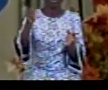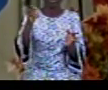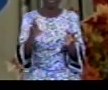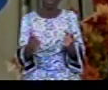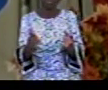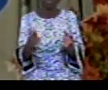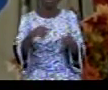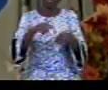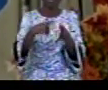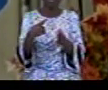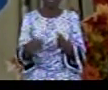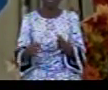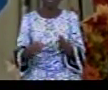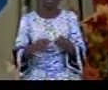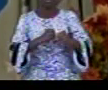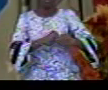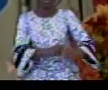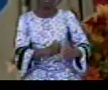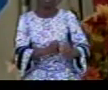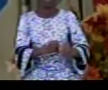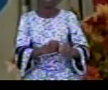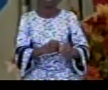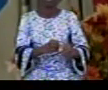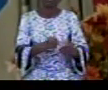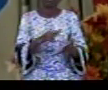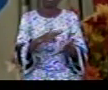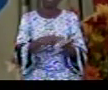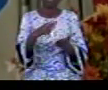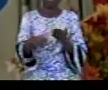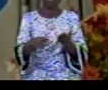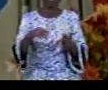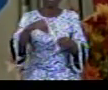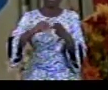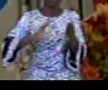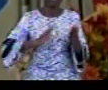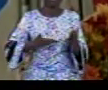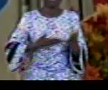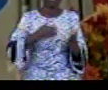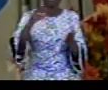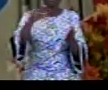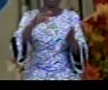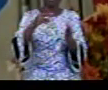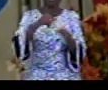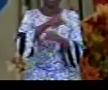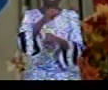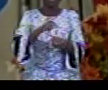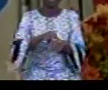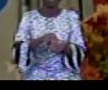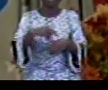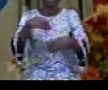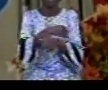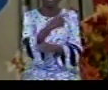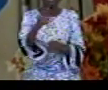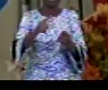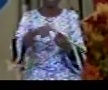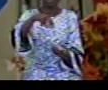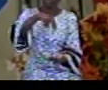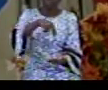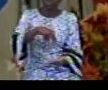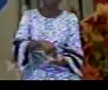world, stands you out among many religious leaders as a true man of